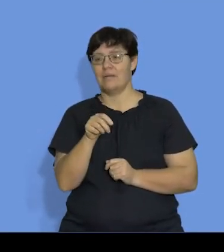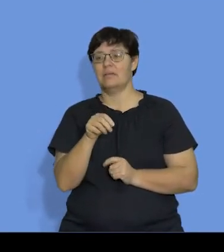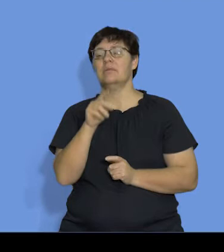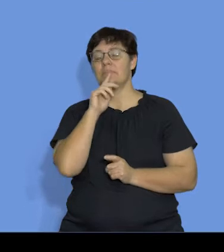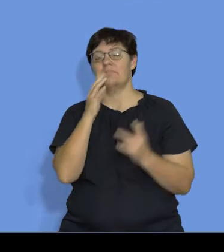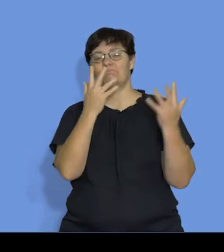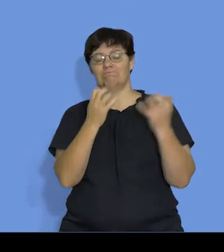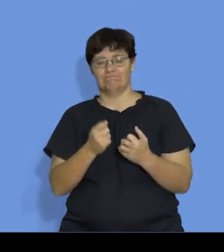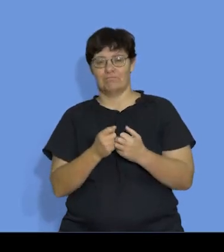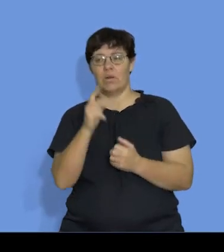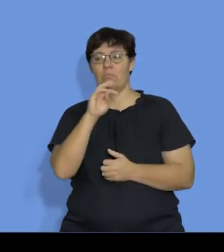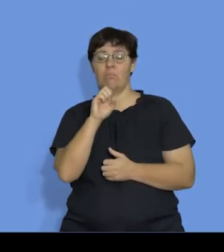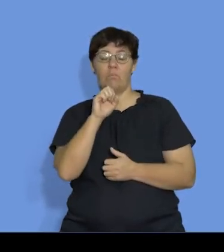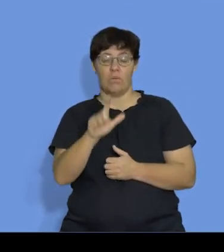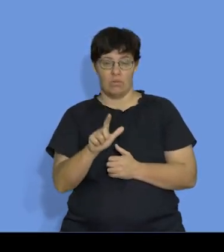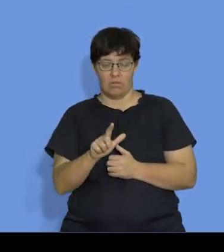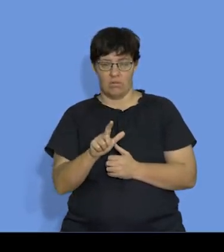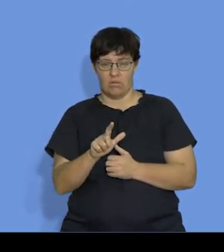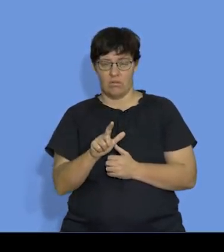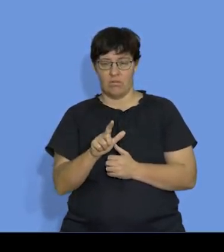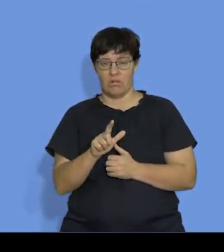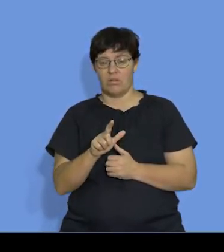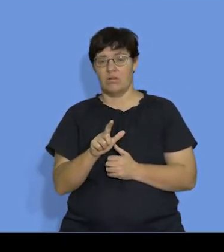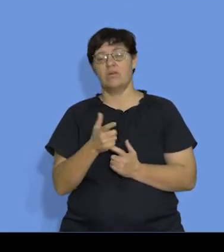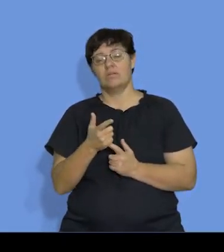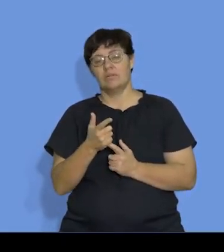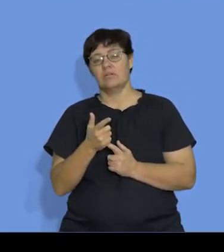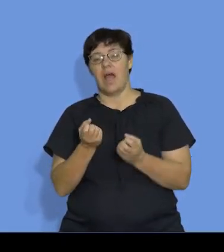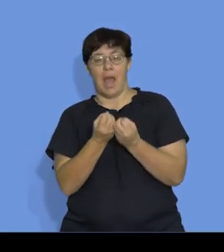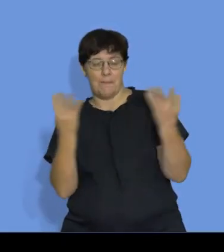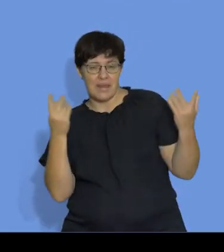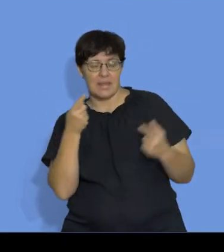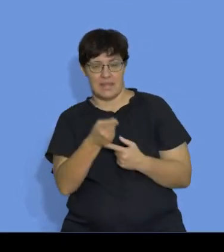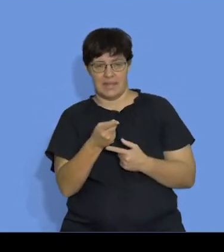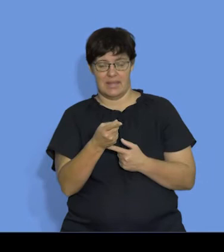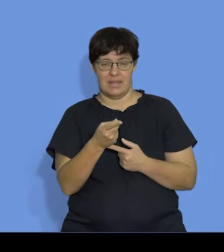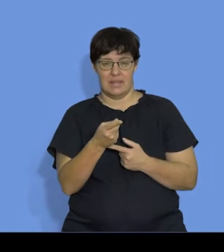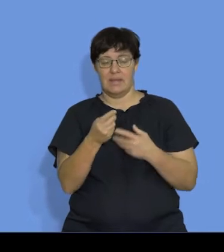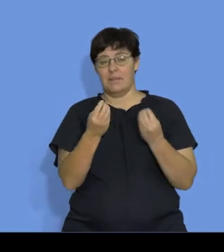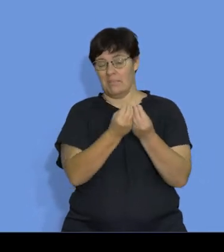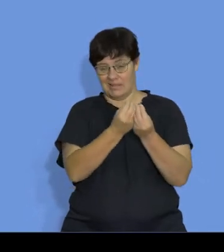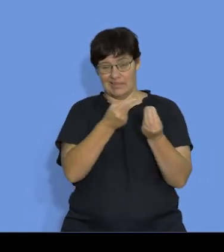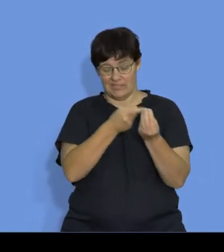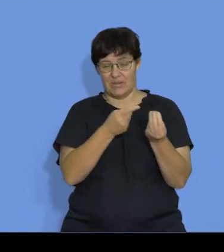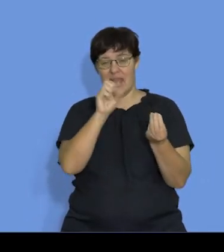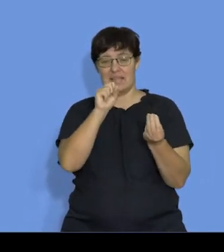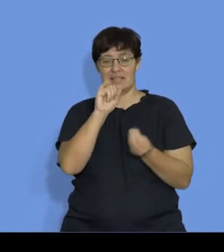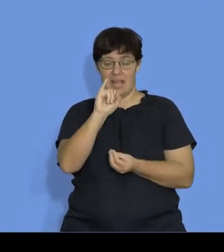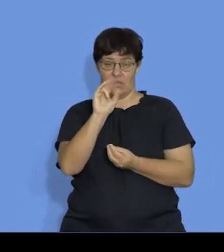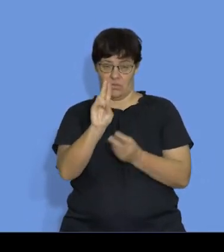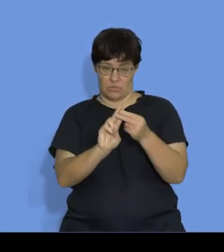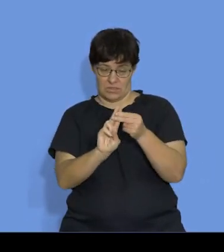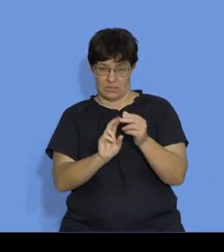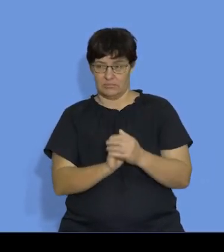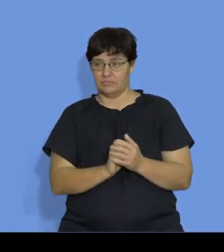with the mole concept in terms of the quantity of matter as an SI unit. So we ask ourselves how